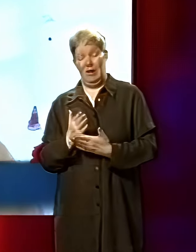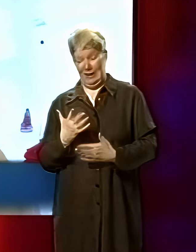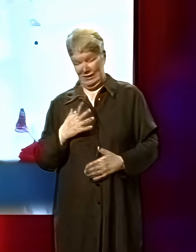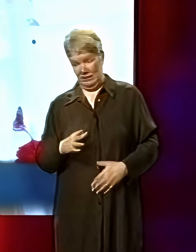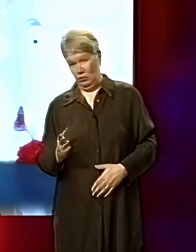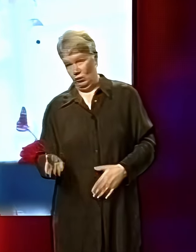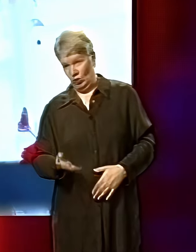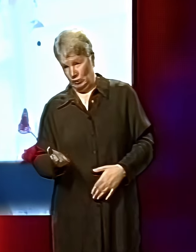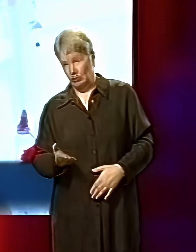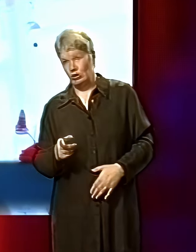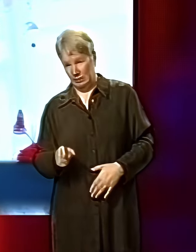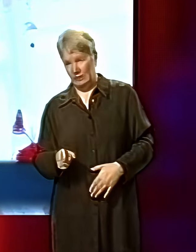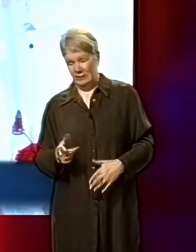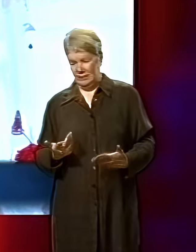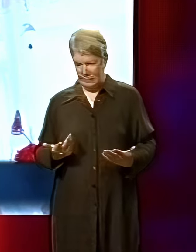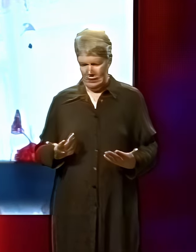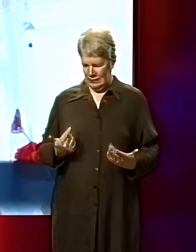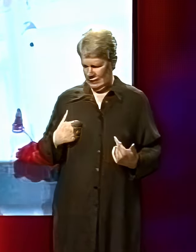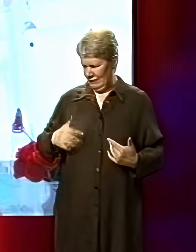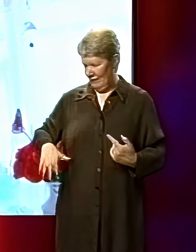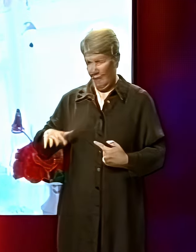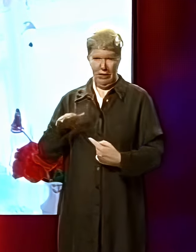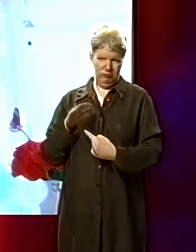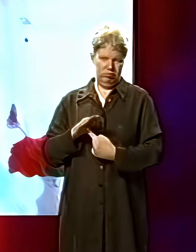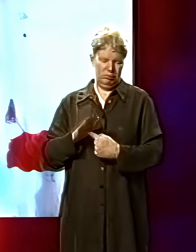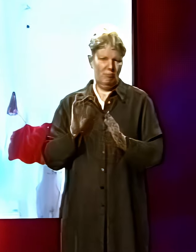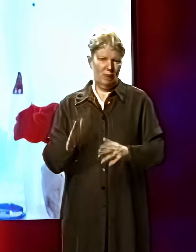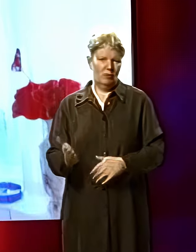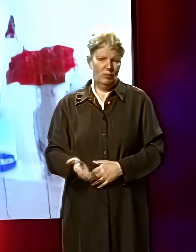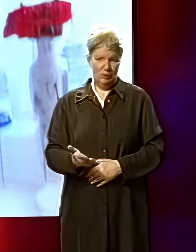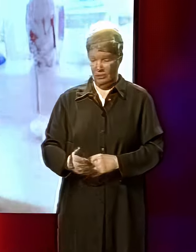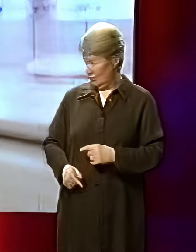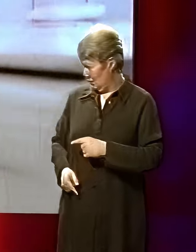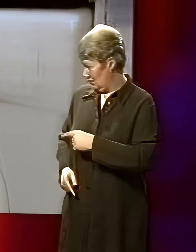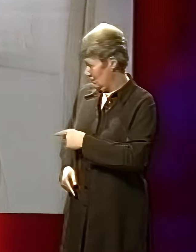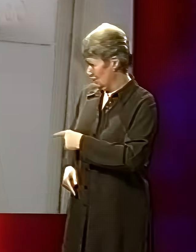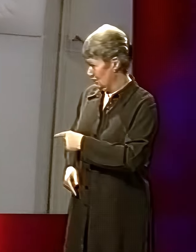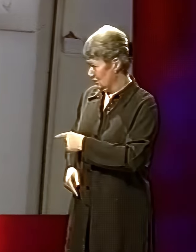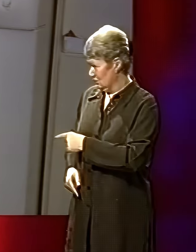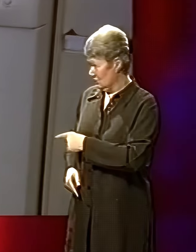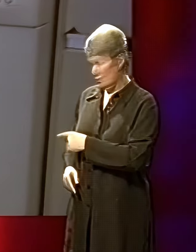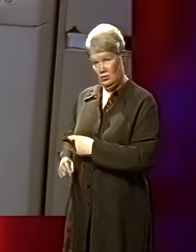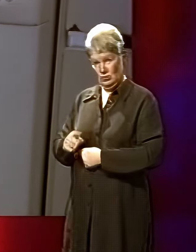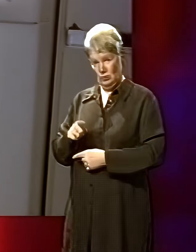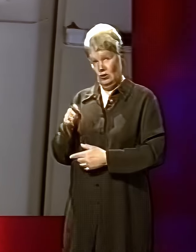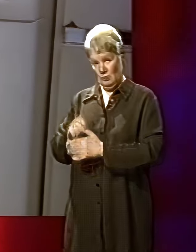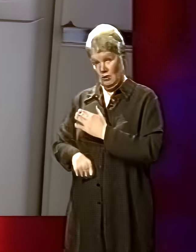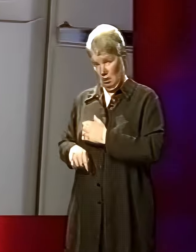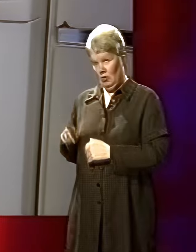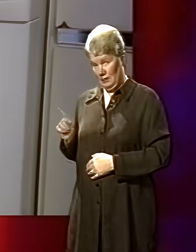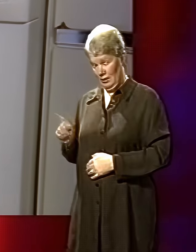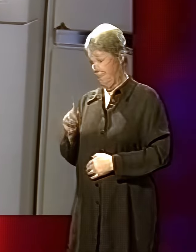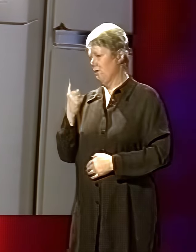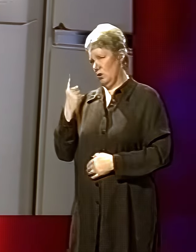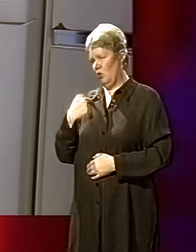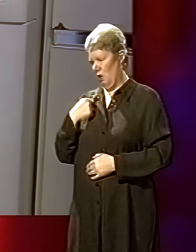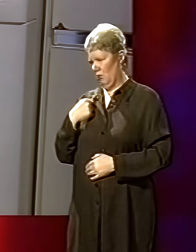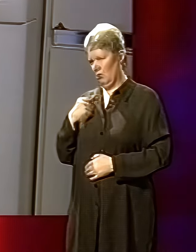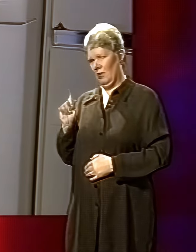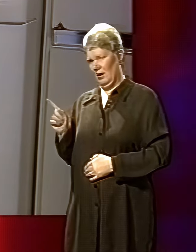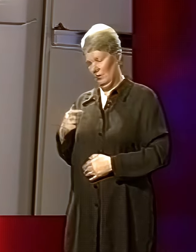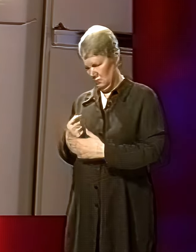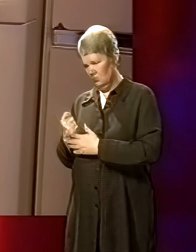machine. A very essential item with a family. This is the washing machine. That was the first thing you got from them? That's the very first thing I ever got from them,